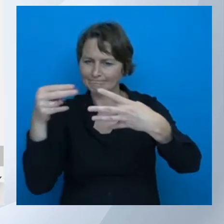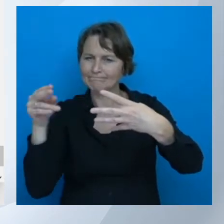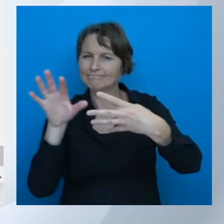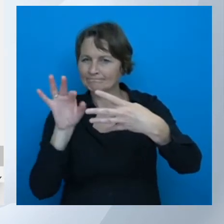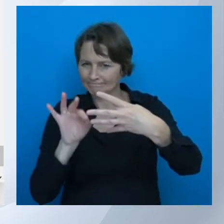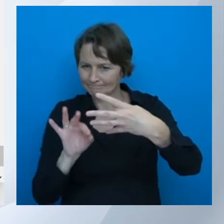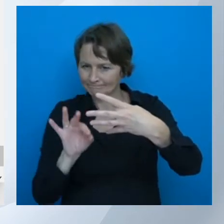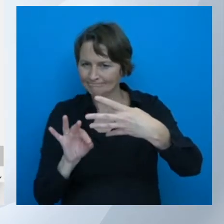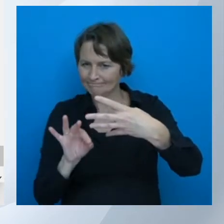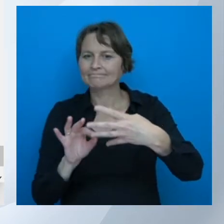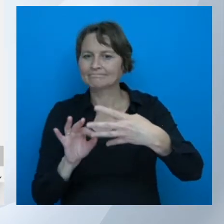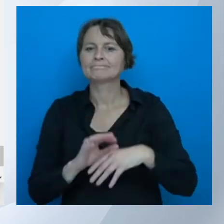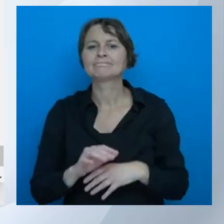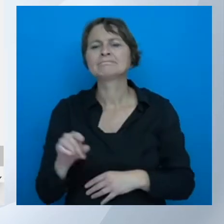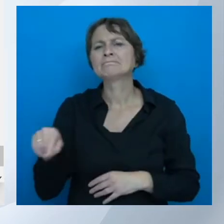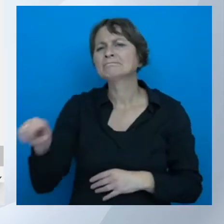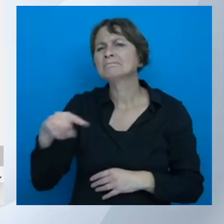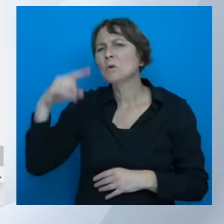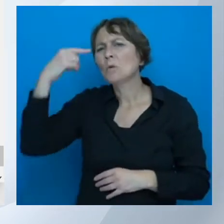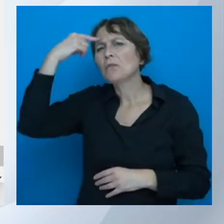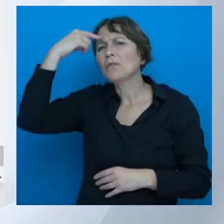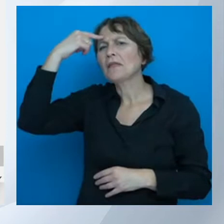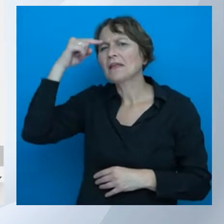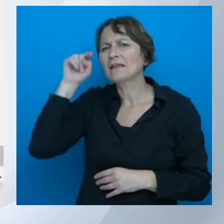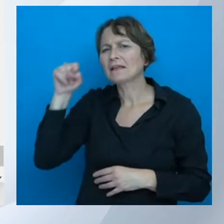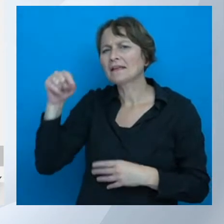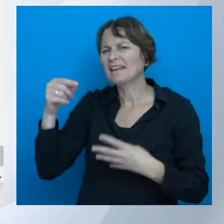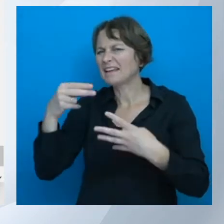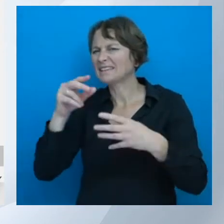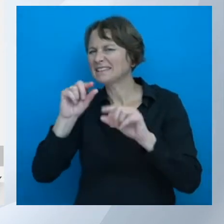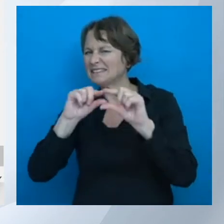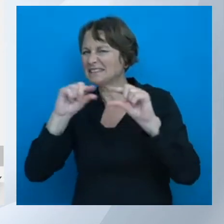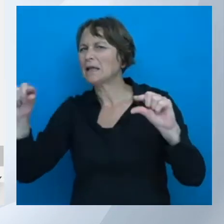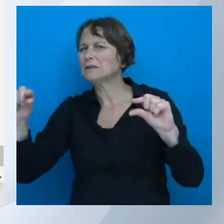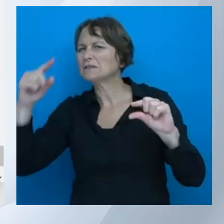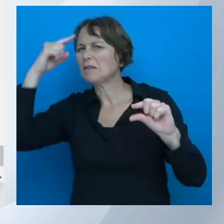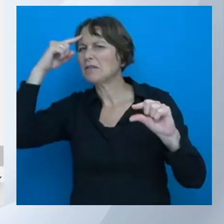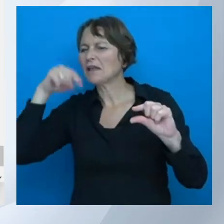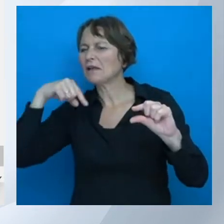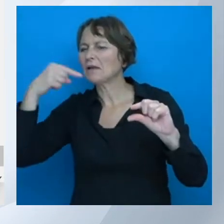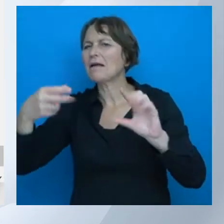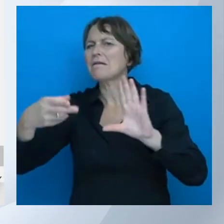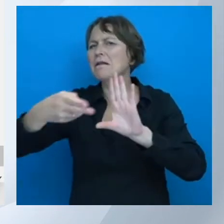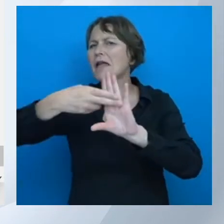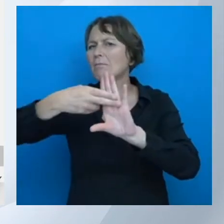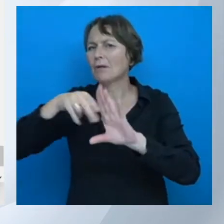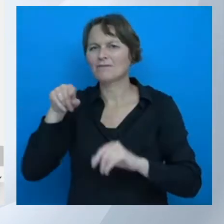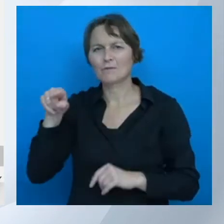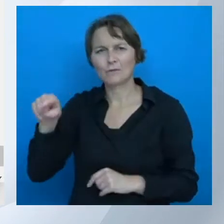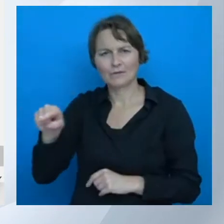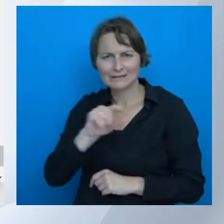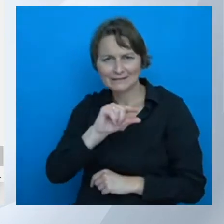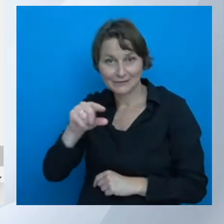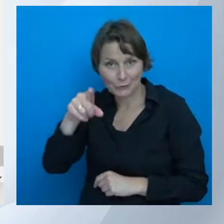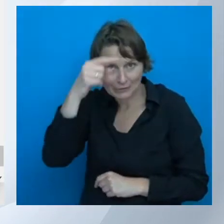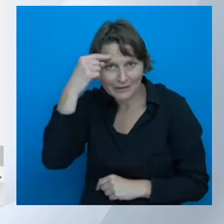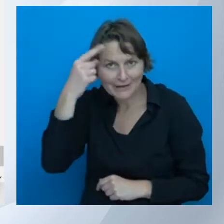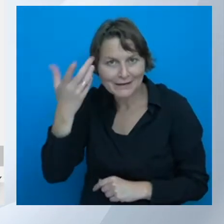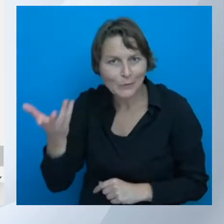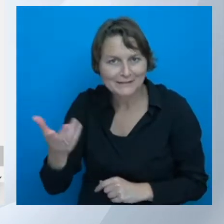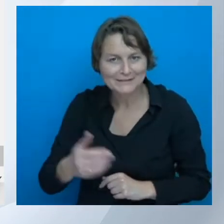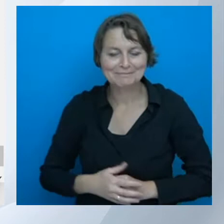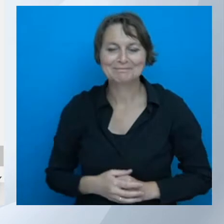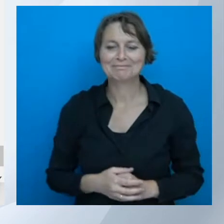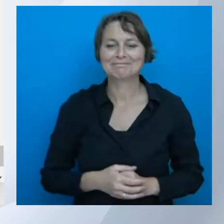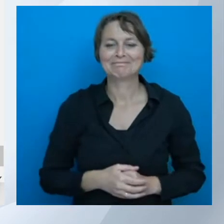or somewhere. What do you think this sentence will be predicted as? So what is the label for this sentence in your opinion? And I'm waiting just